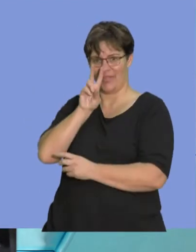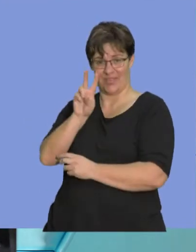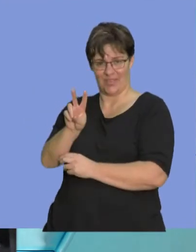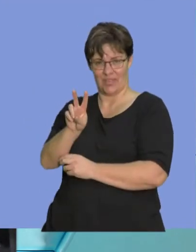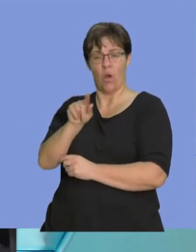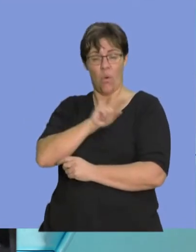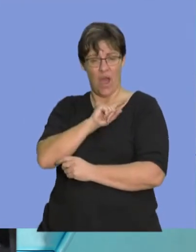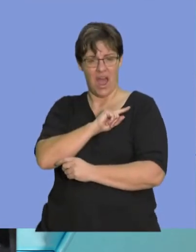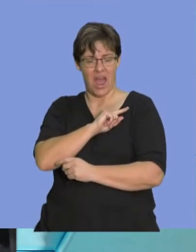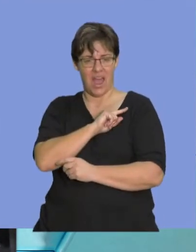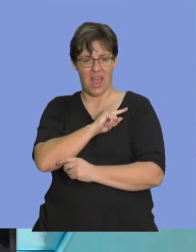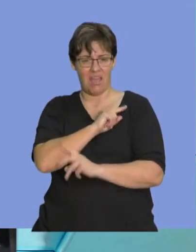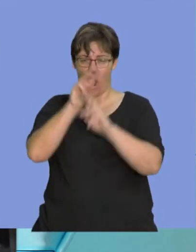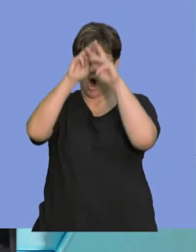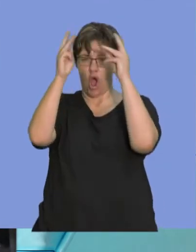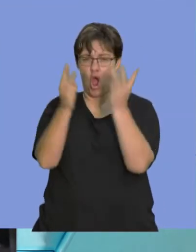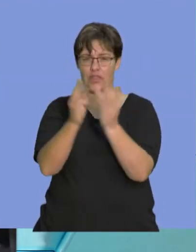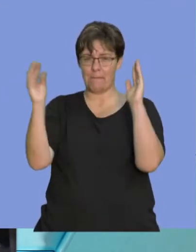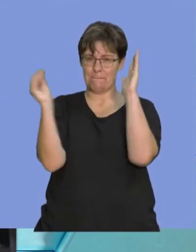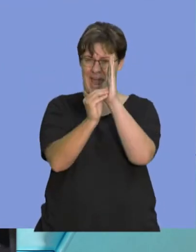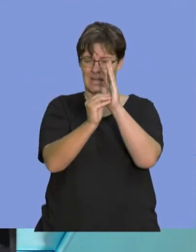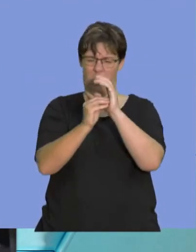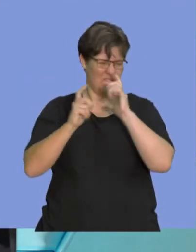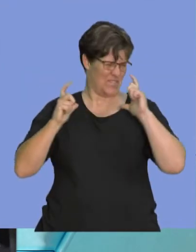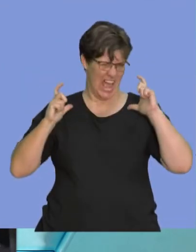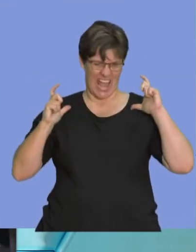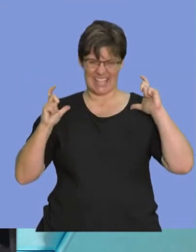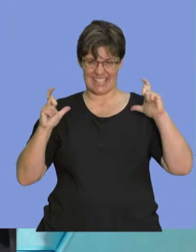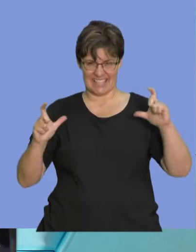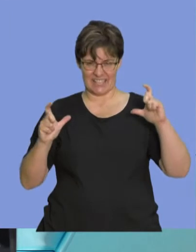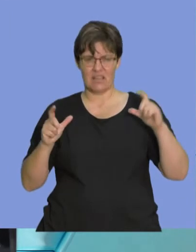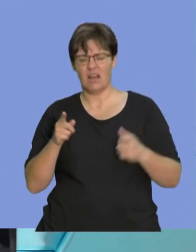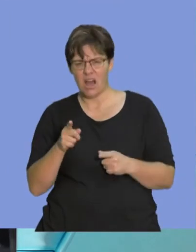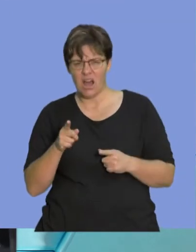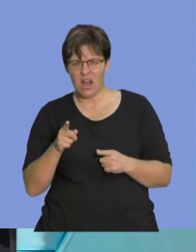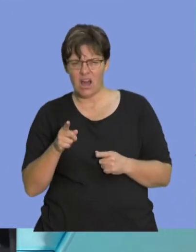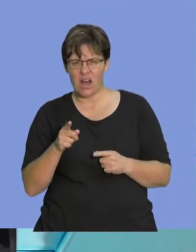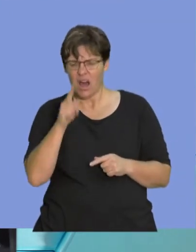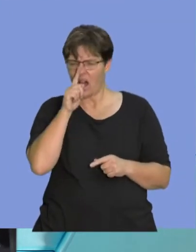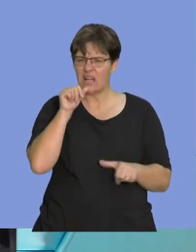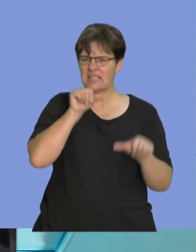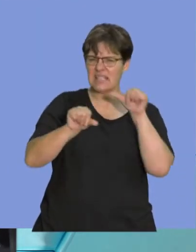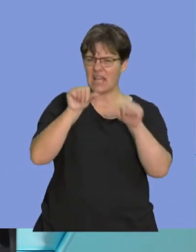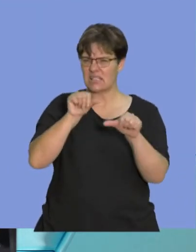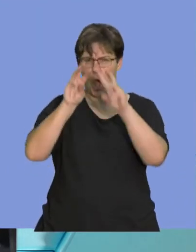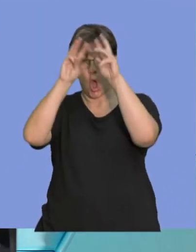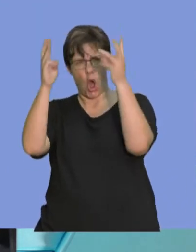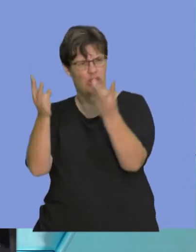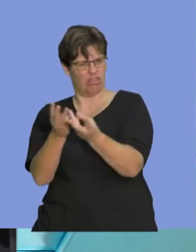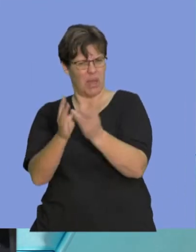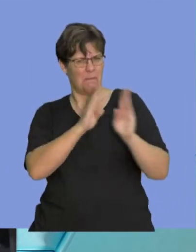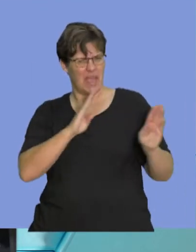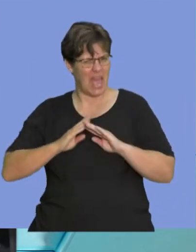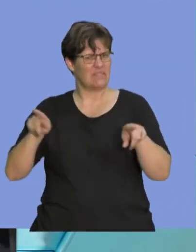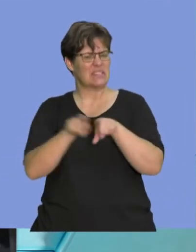as a huge magnet, and we would want to explore as to what is exactly the science behind the Earth behaving